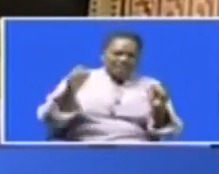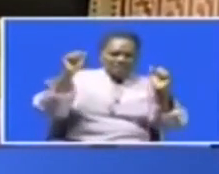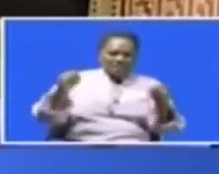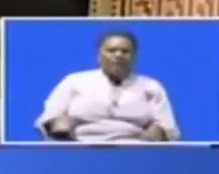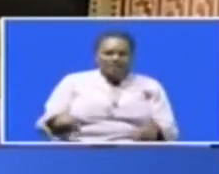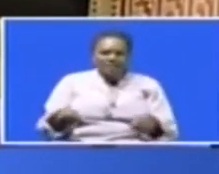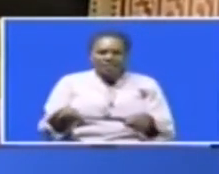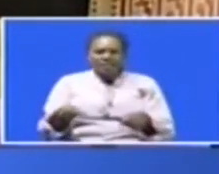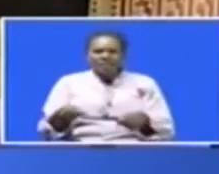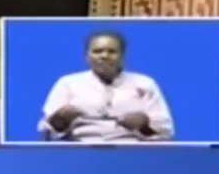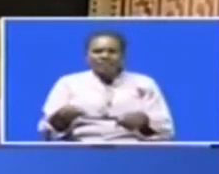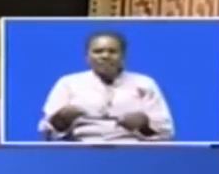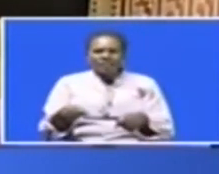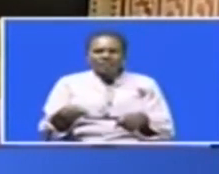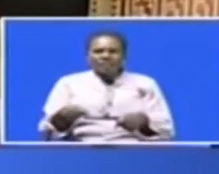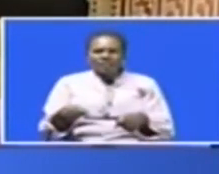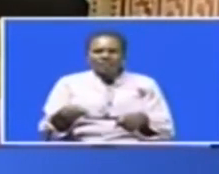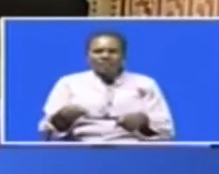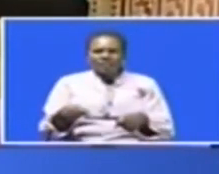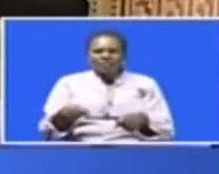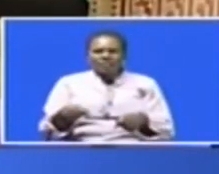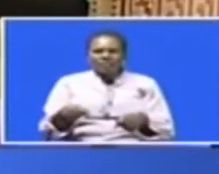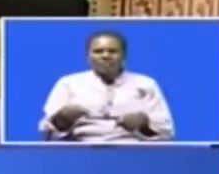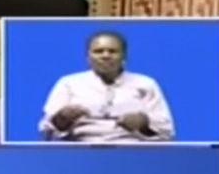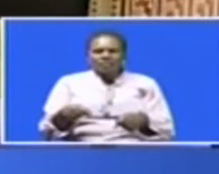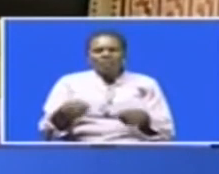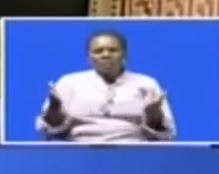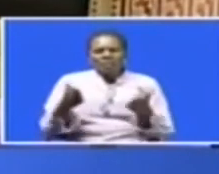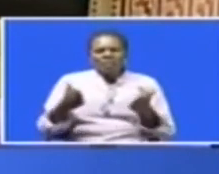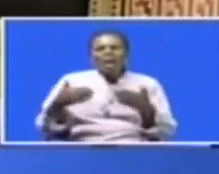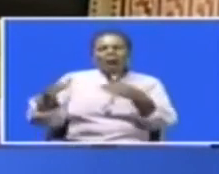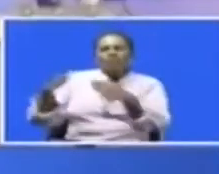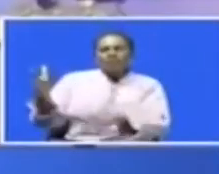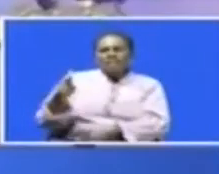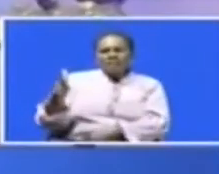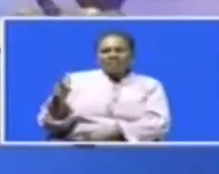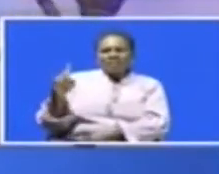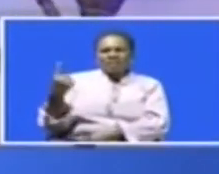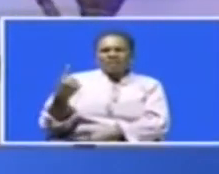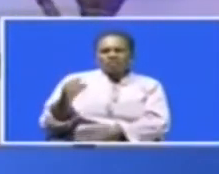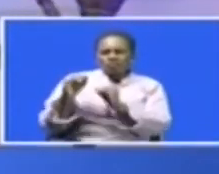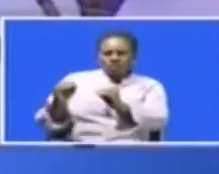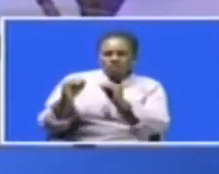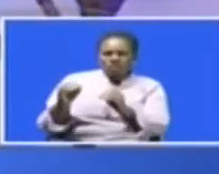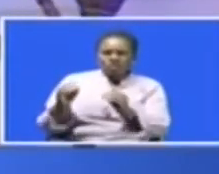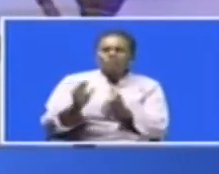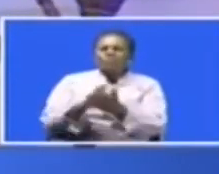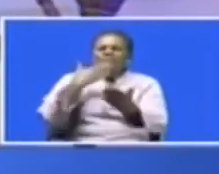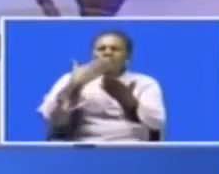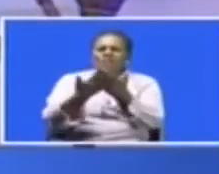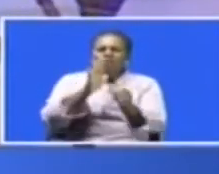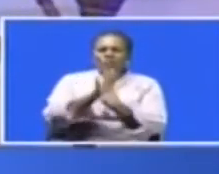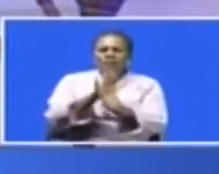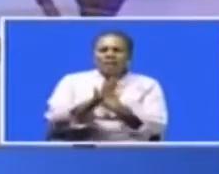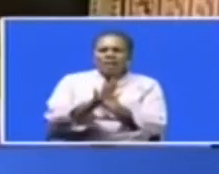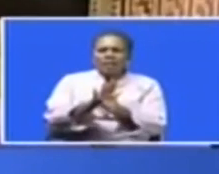of it. Okay. Now it's got to stay off camera first until we get it to where we need it. Definitely. Okay. Thank you very much. You're